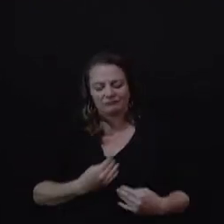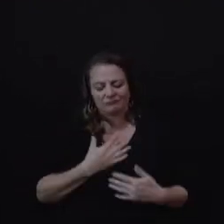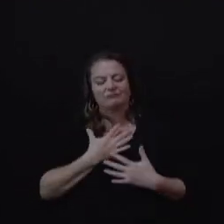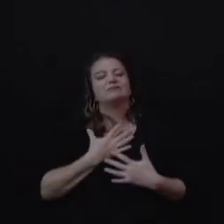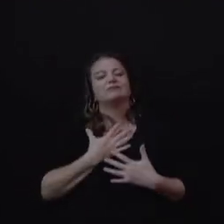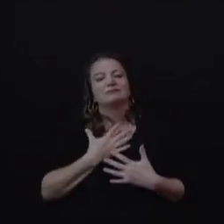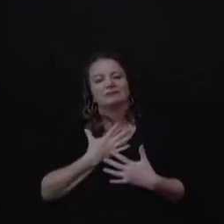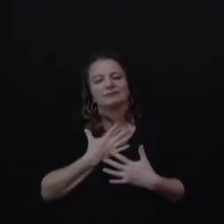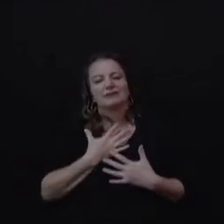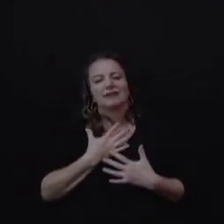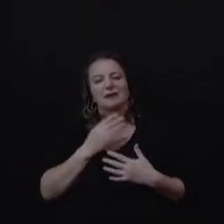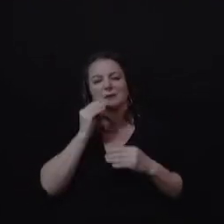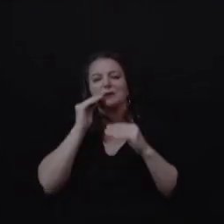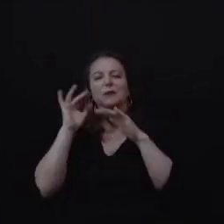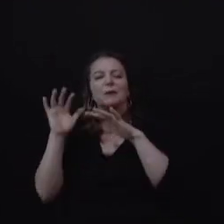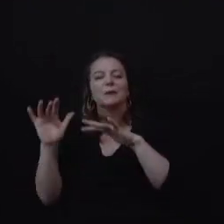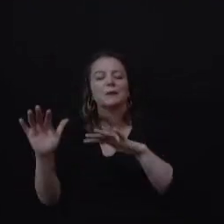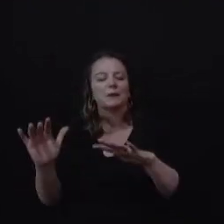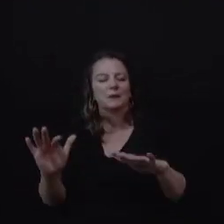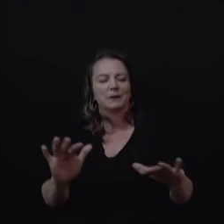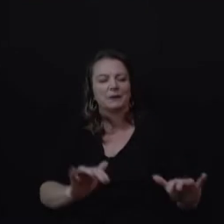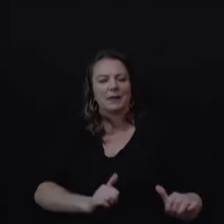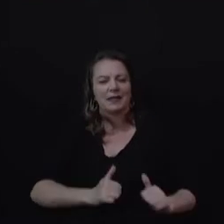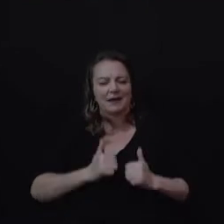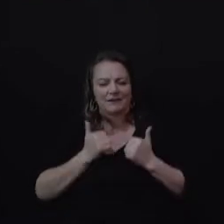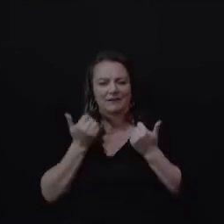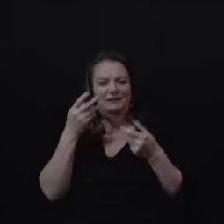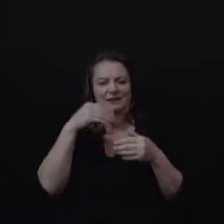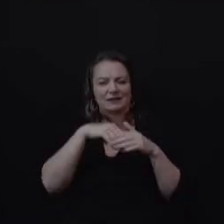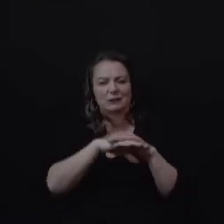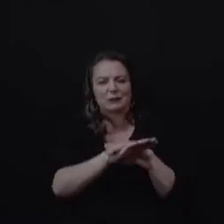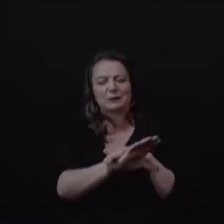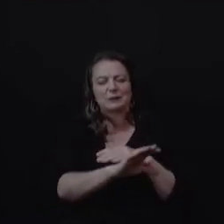Would you breathe life into them?